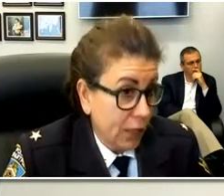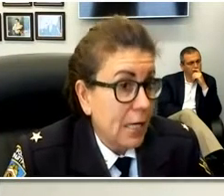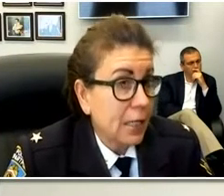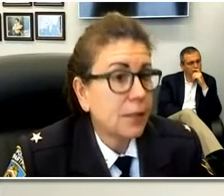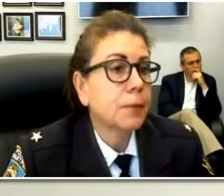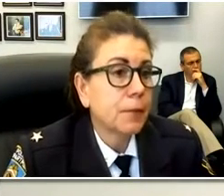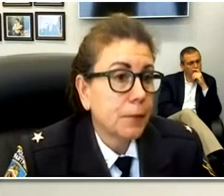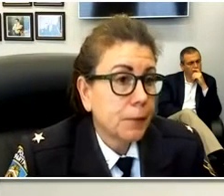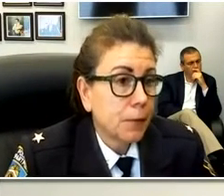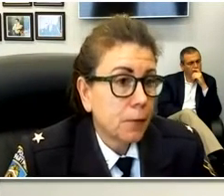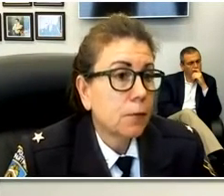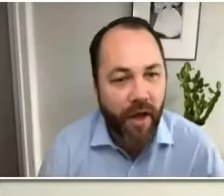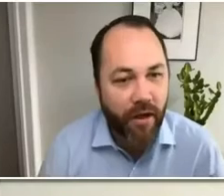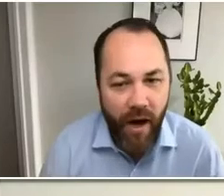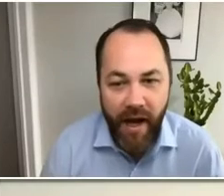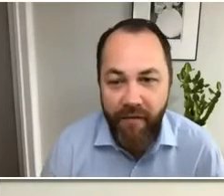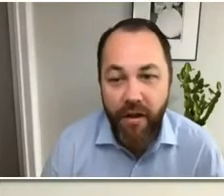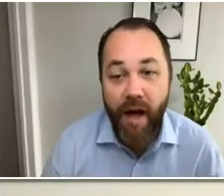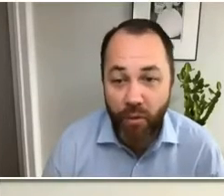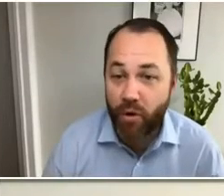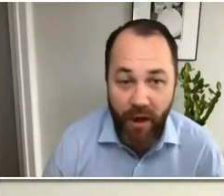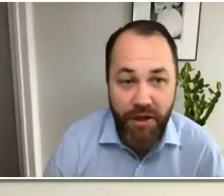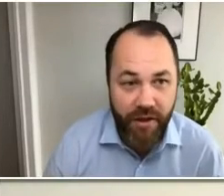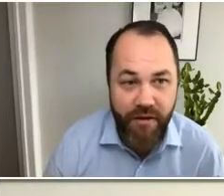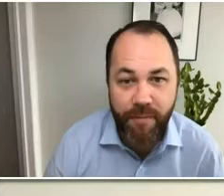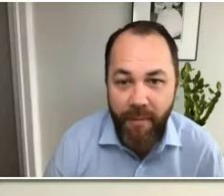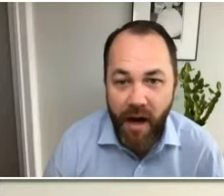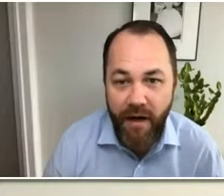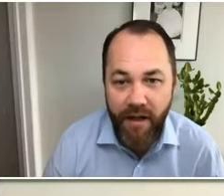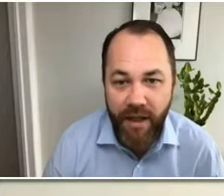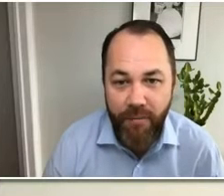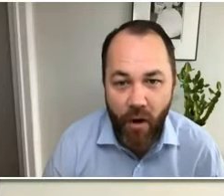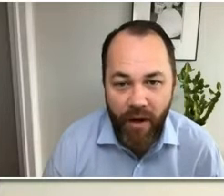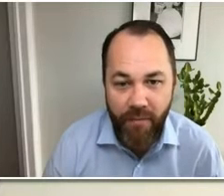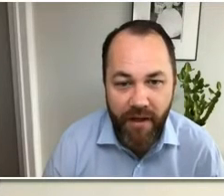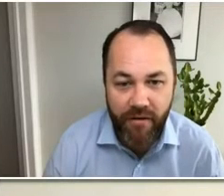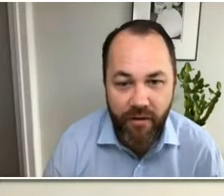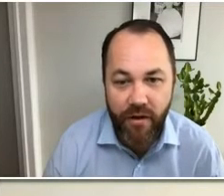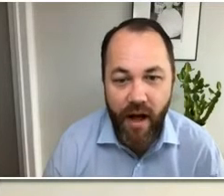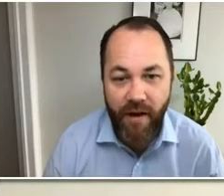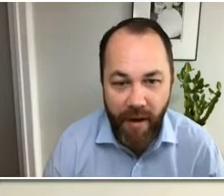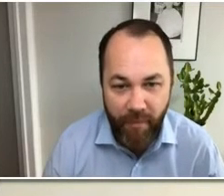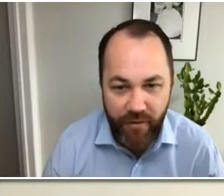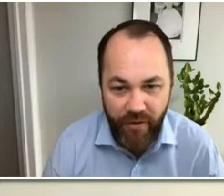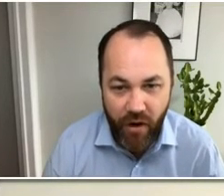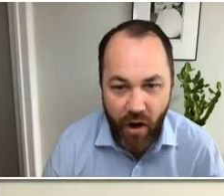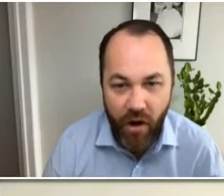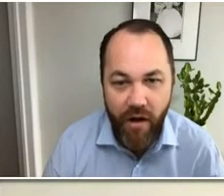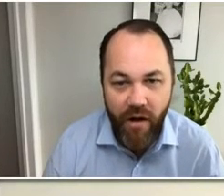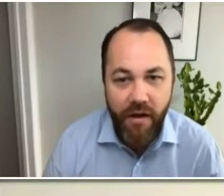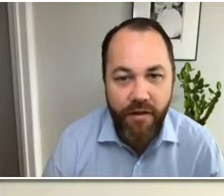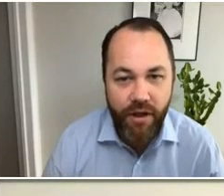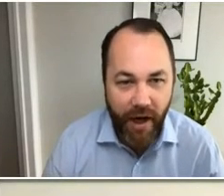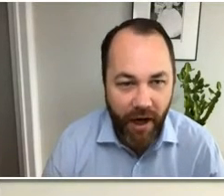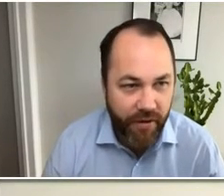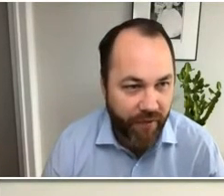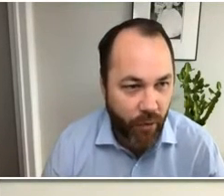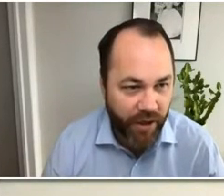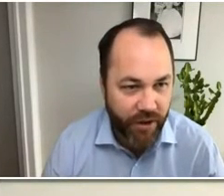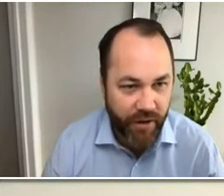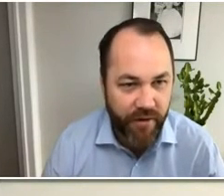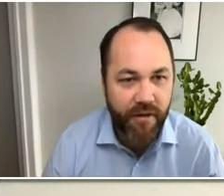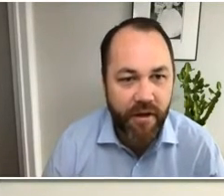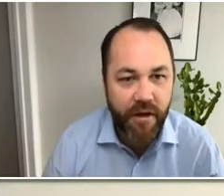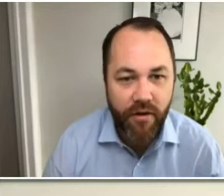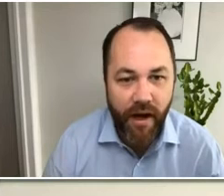back uh for a second round later after we get through a bunch of the other members I have to go on a another Zoom conference in a little while so I